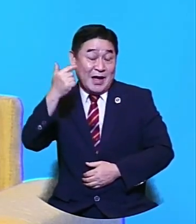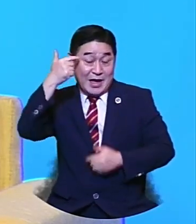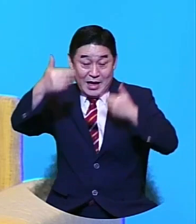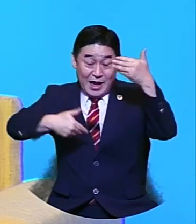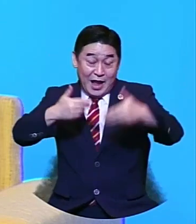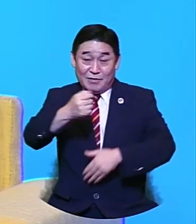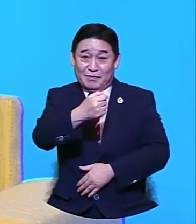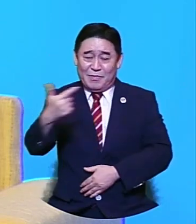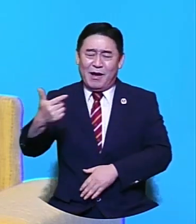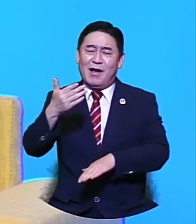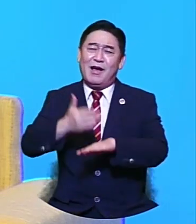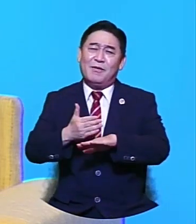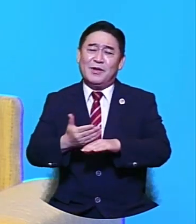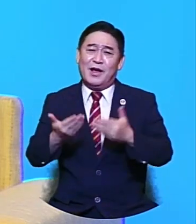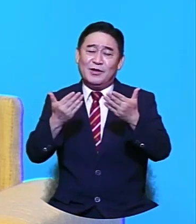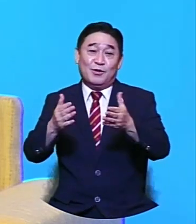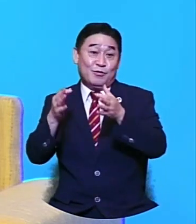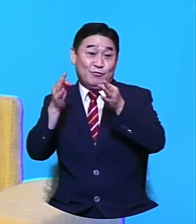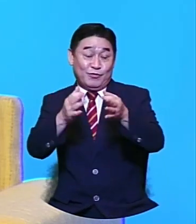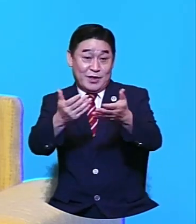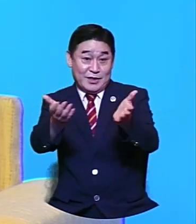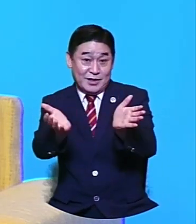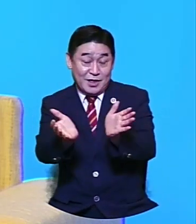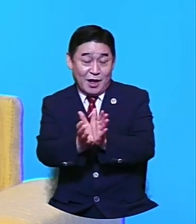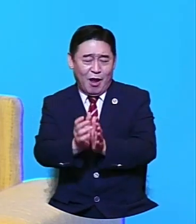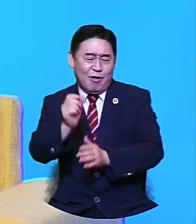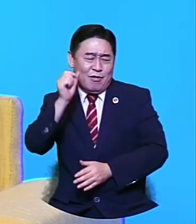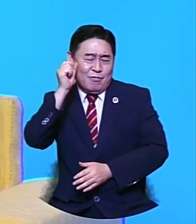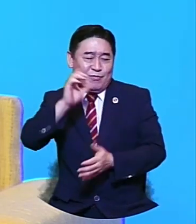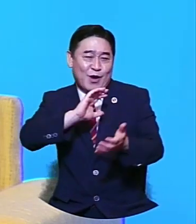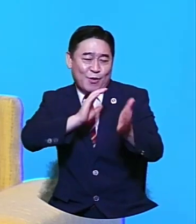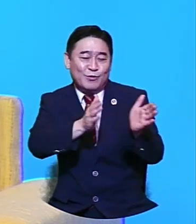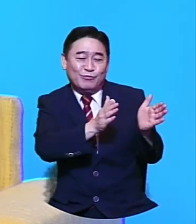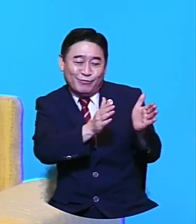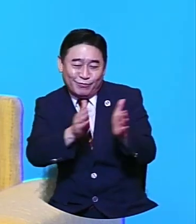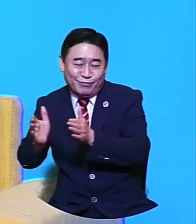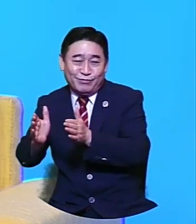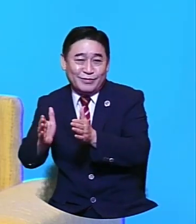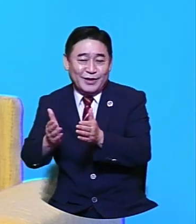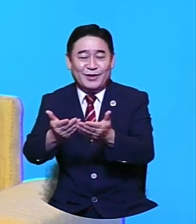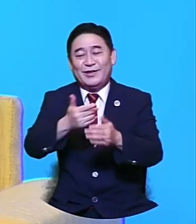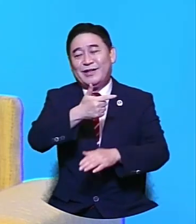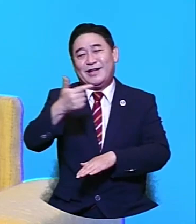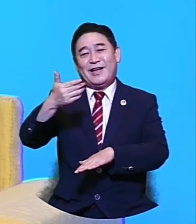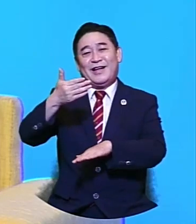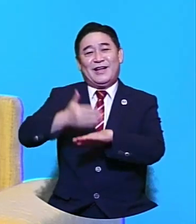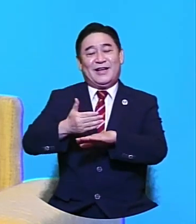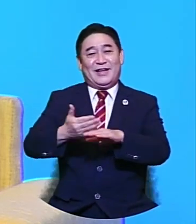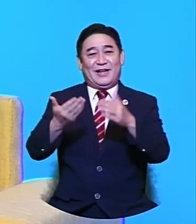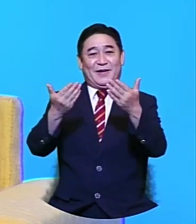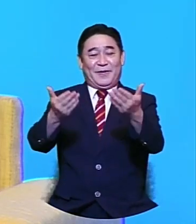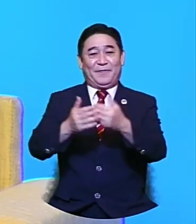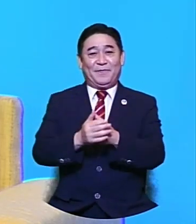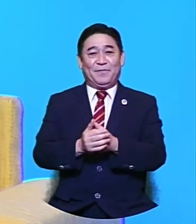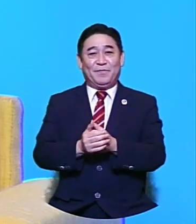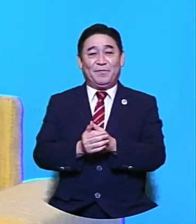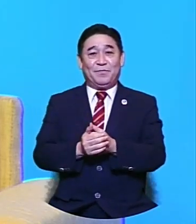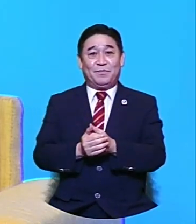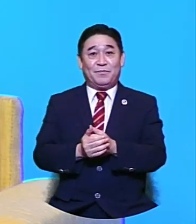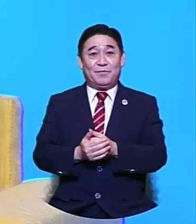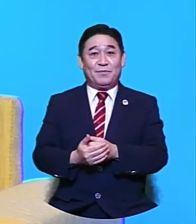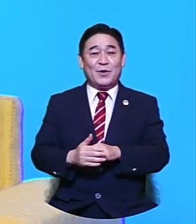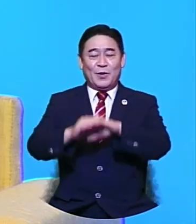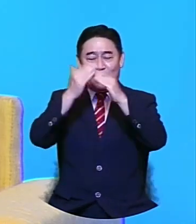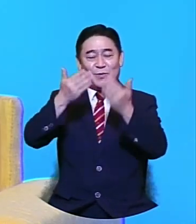very much for putting all the efforts together to make this event a very successful one. And thank you very much, and good night.